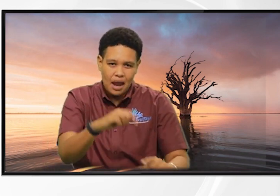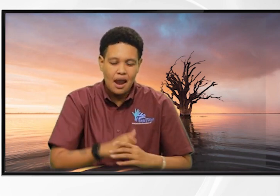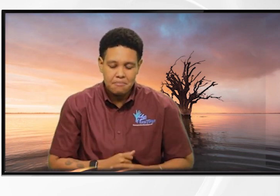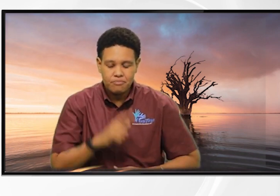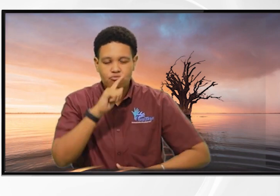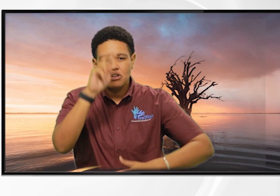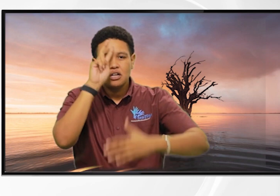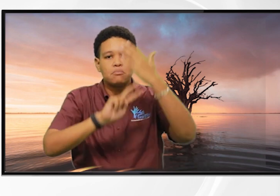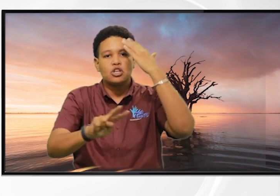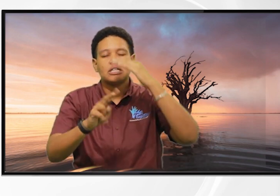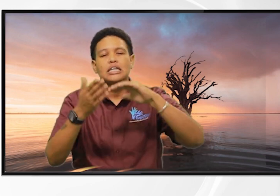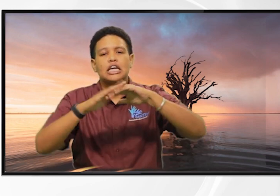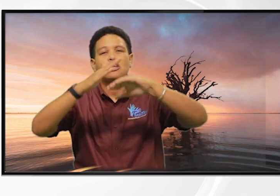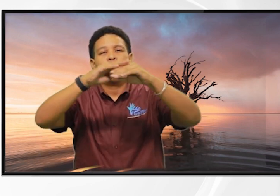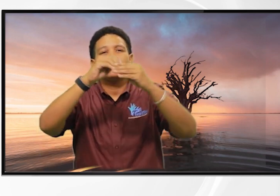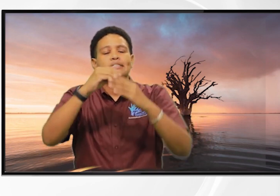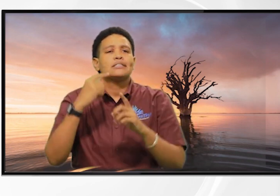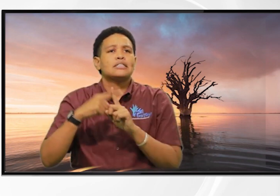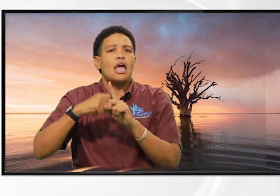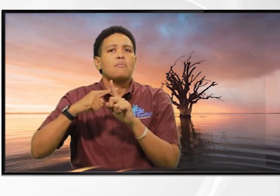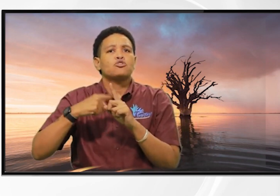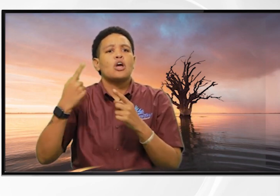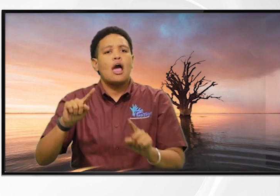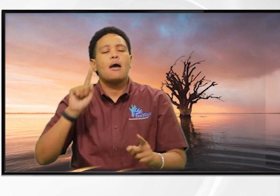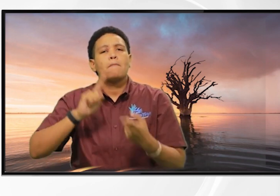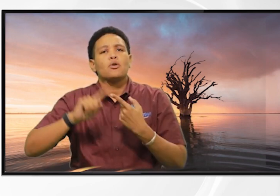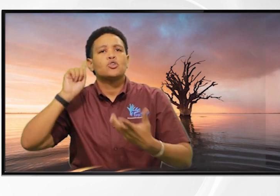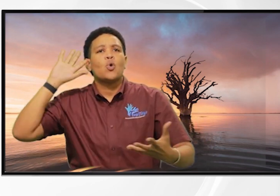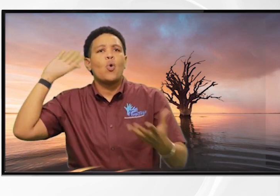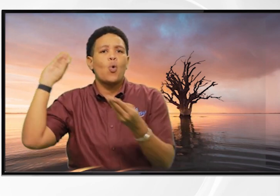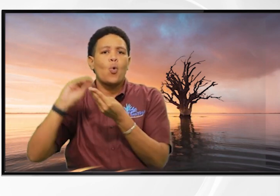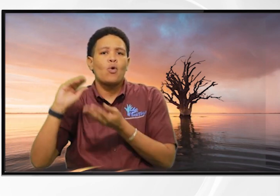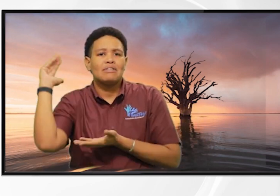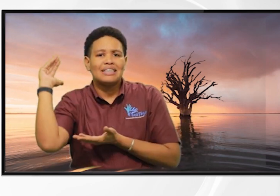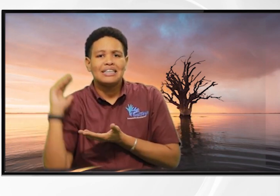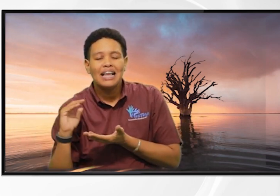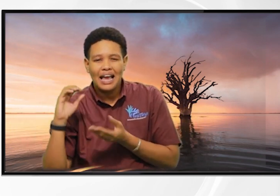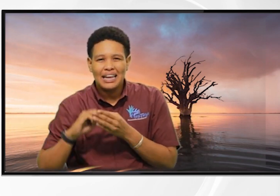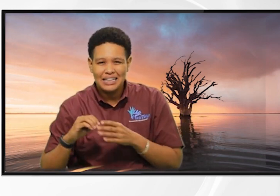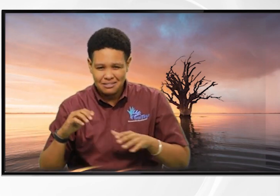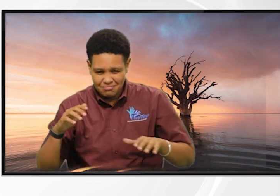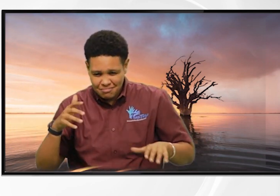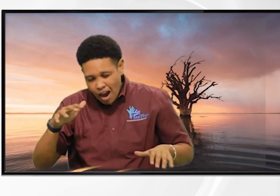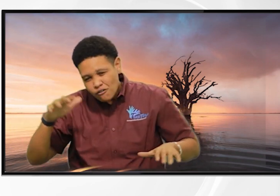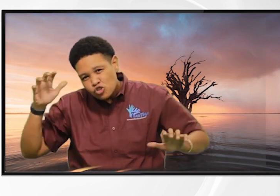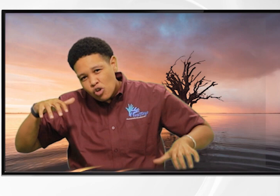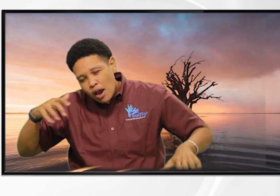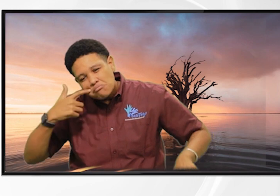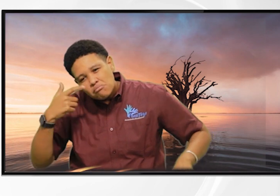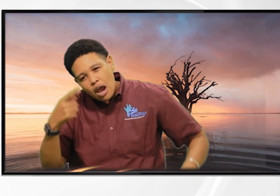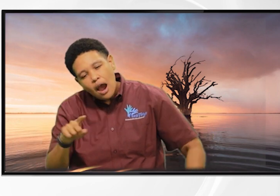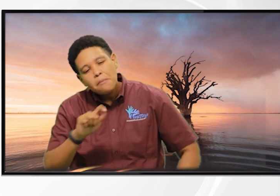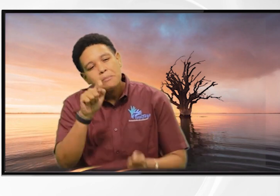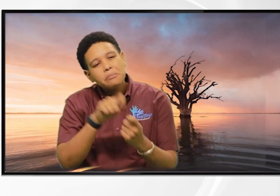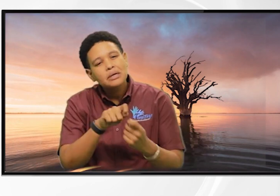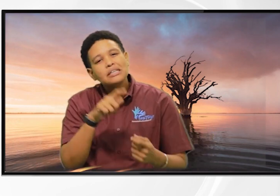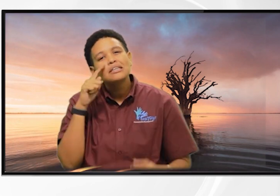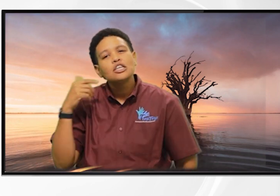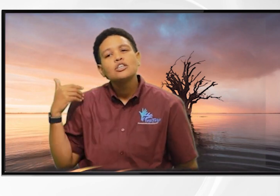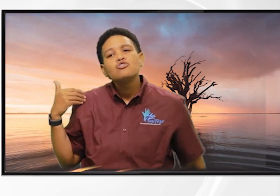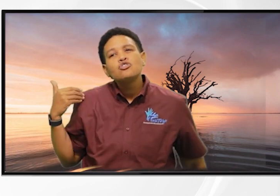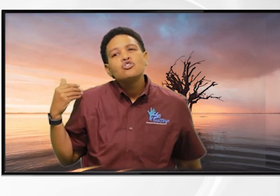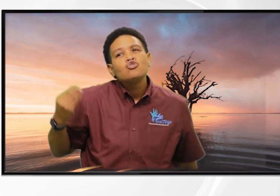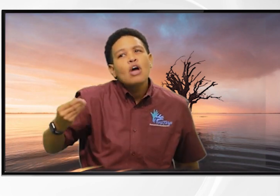Projected increases in temperatures and an overall decline in mean rainfall, particularly in the traditional growing